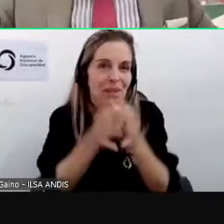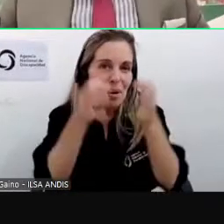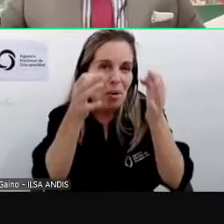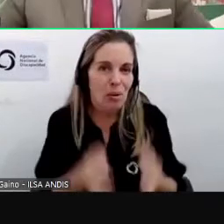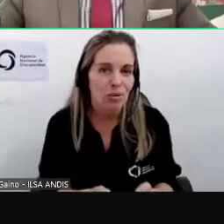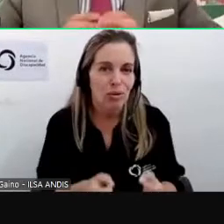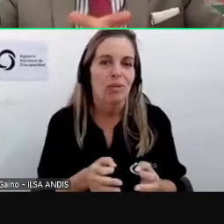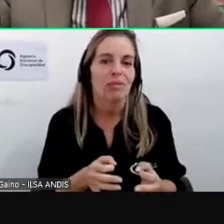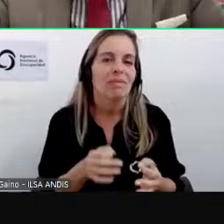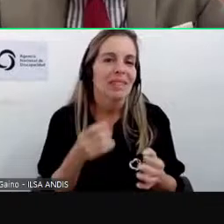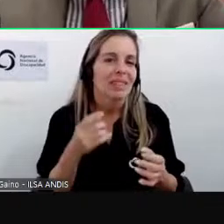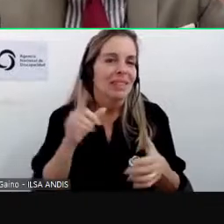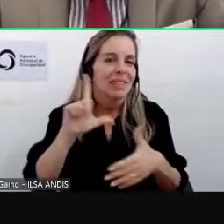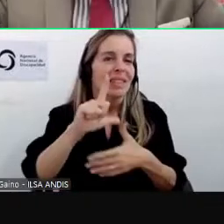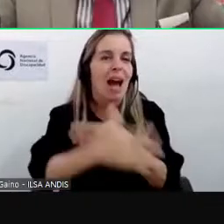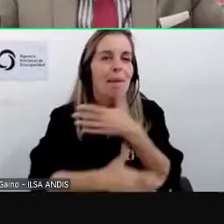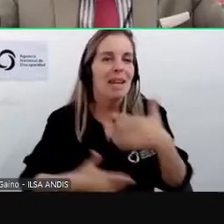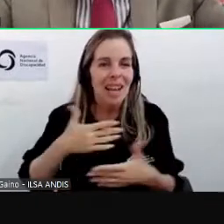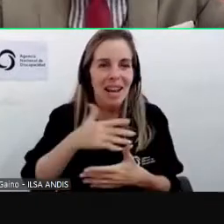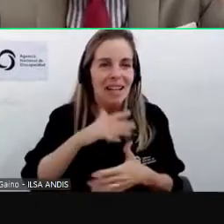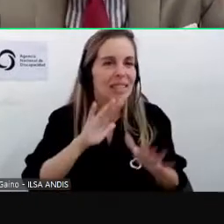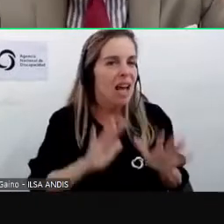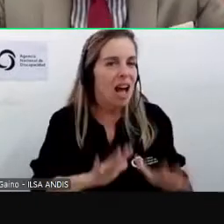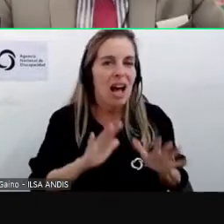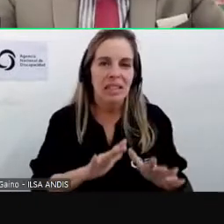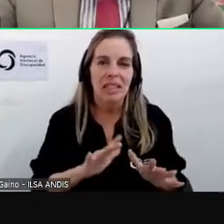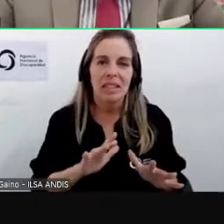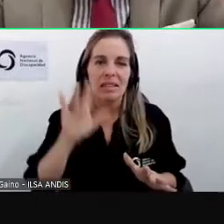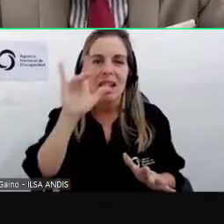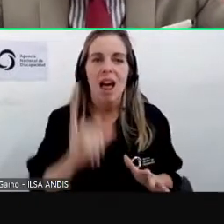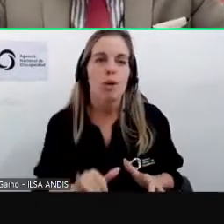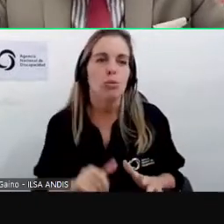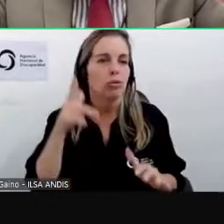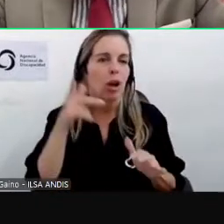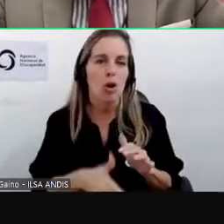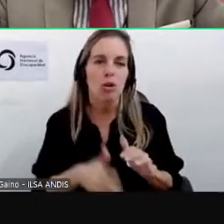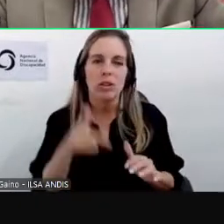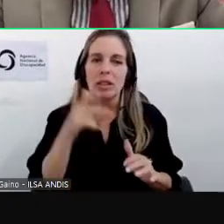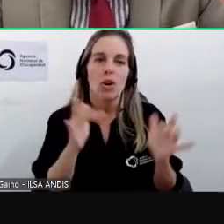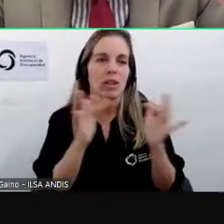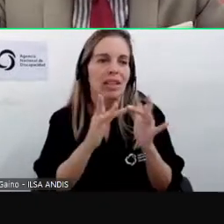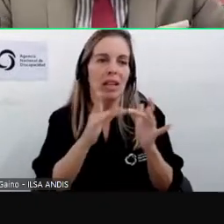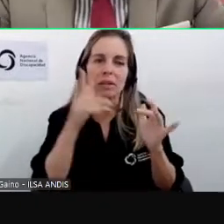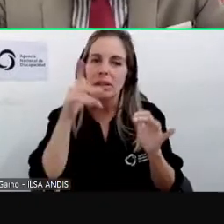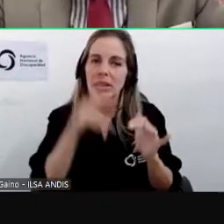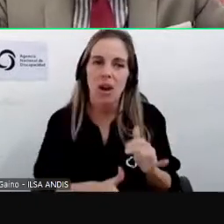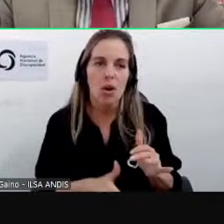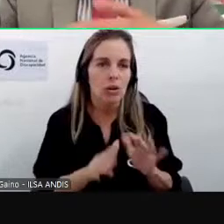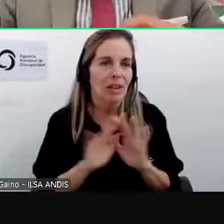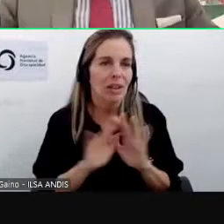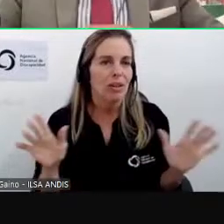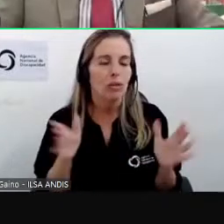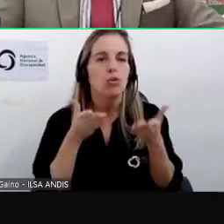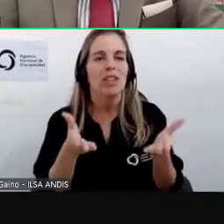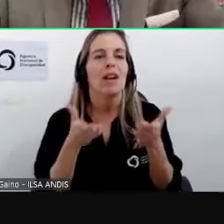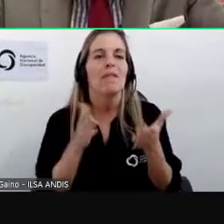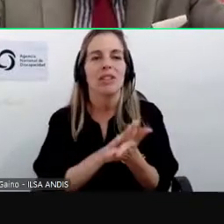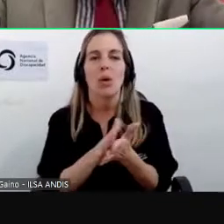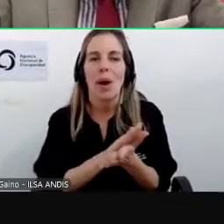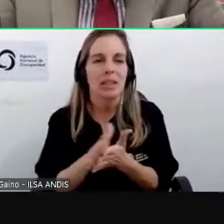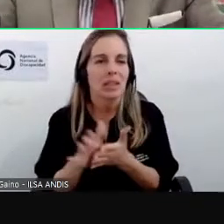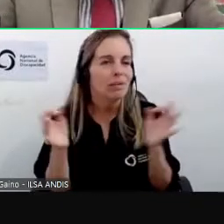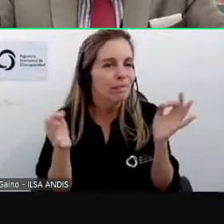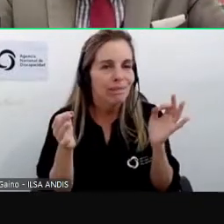Well, I'm sorry. This is one of the problems affecting Latin America and the South. Power supply, it's